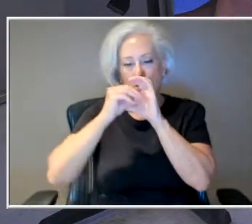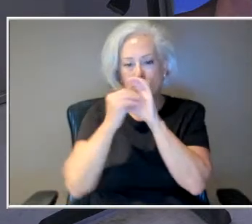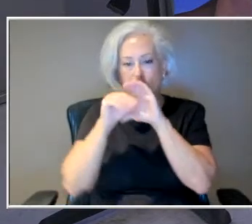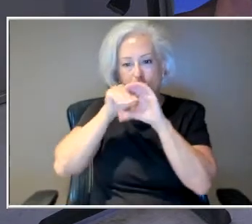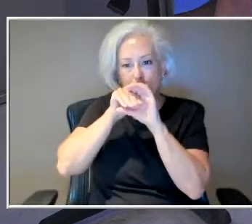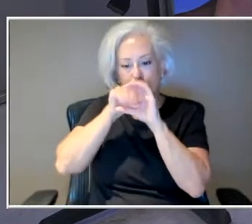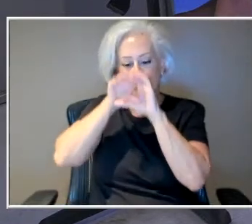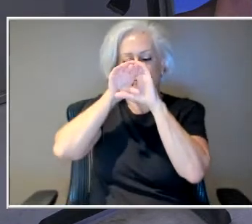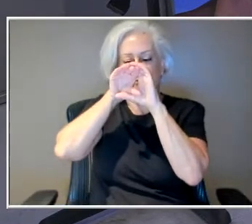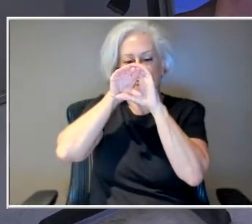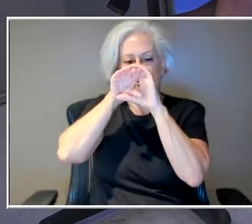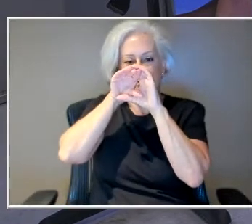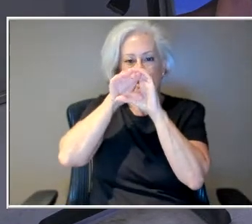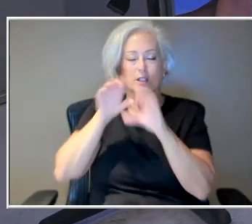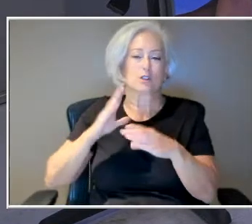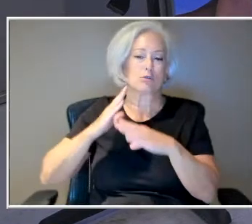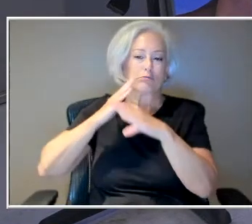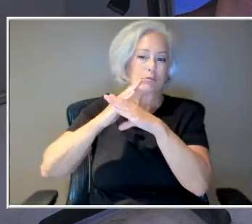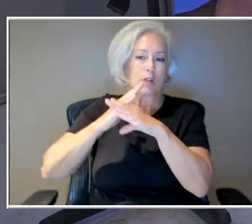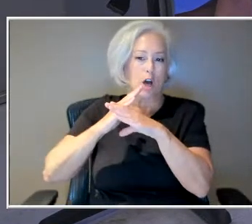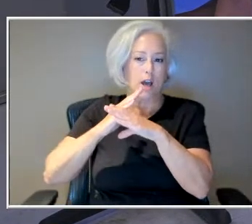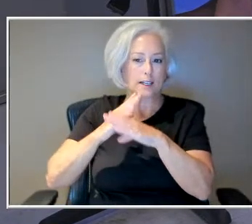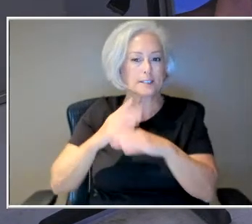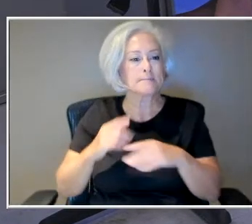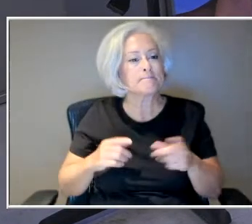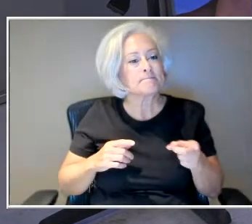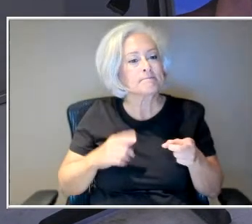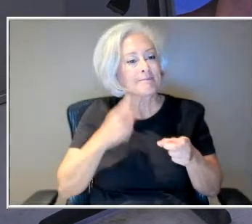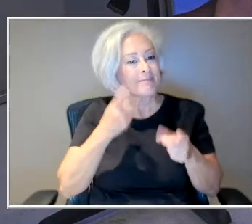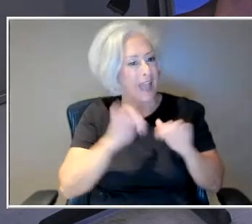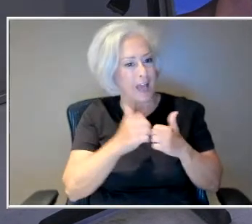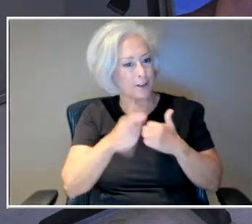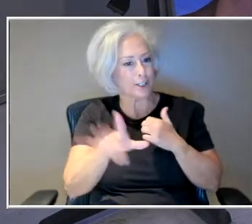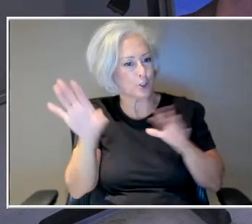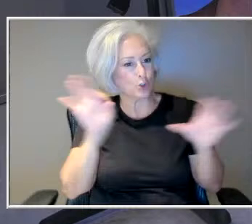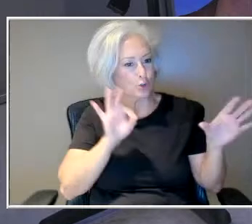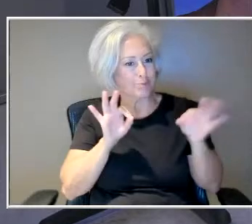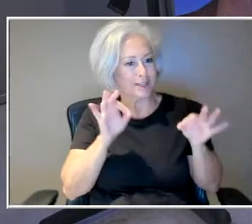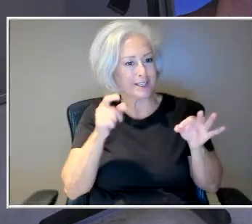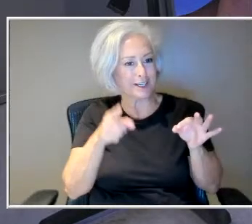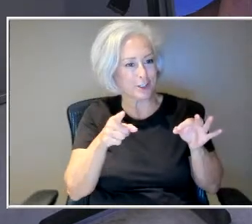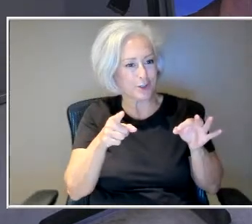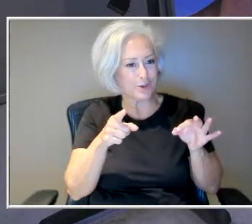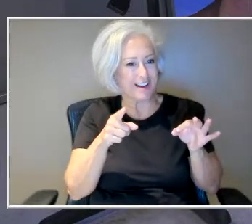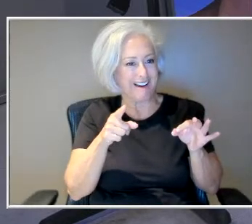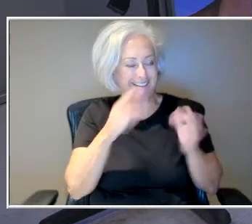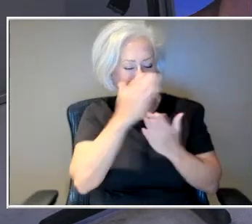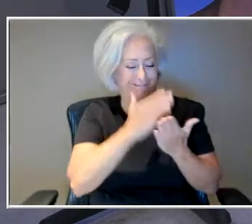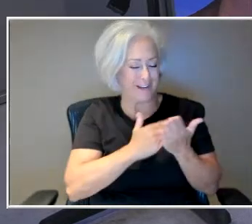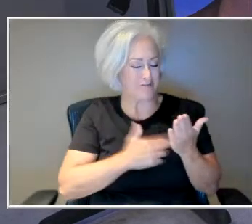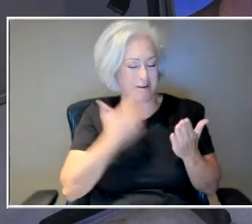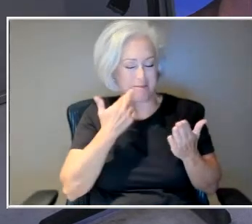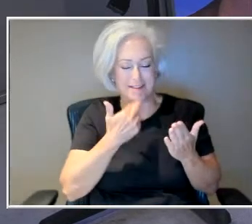how did you choose? I mean, this is not a menu at a restaurant. You hear Dr. Ebersol come in and say, here are your options. What would you like to